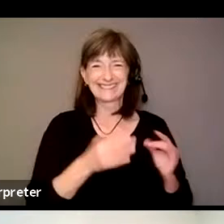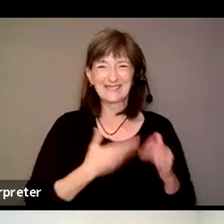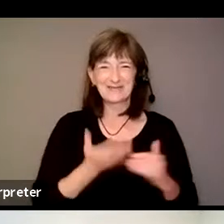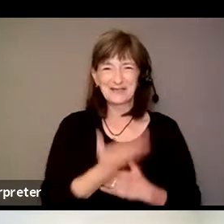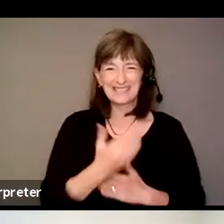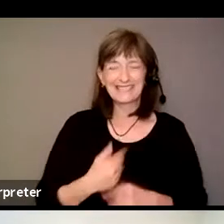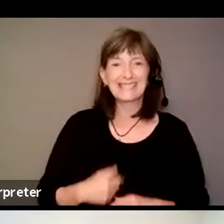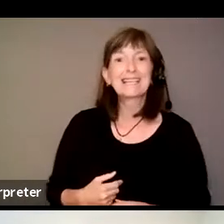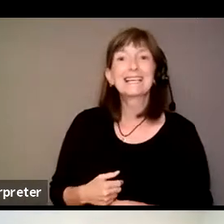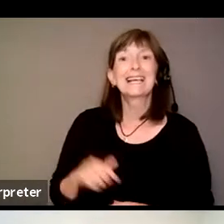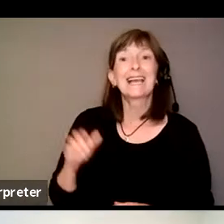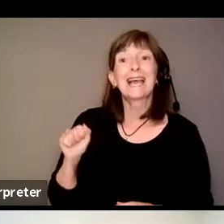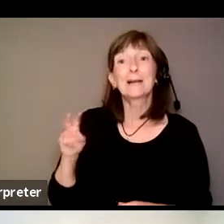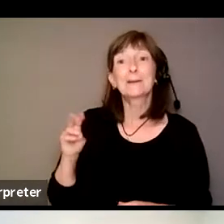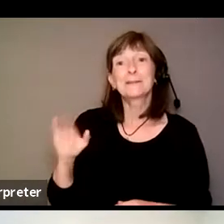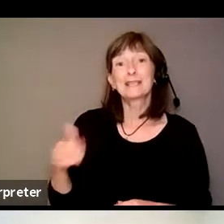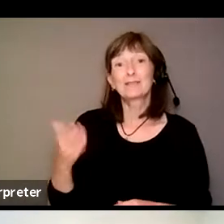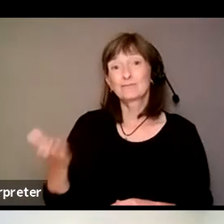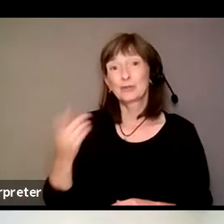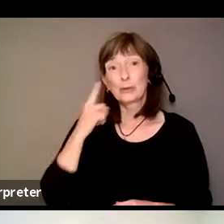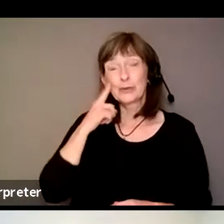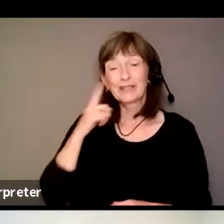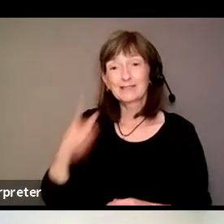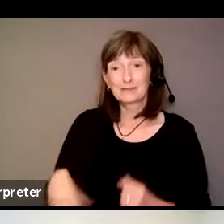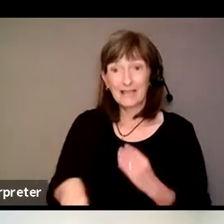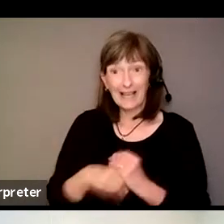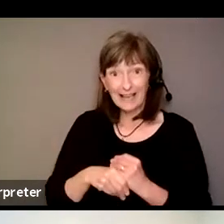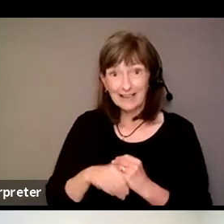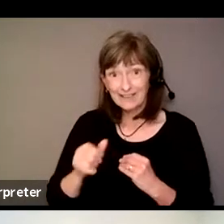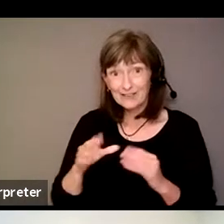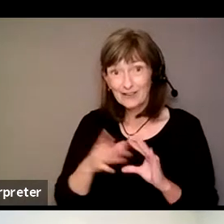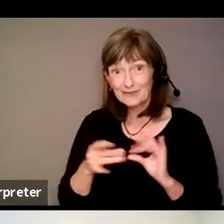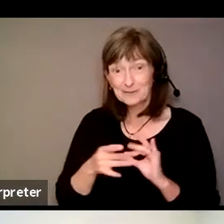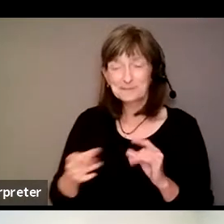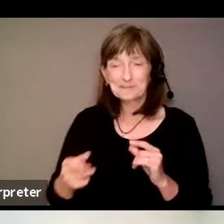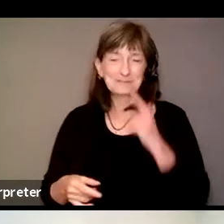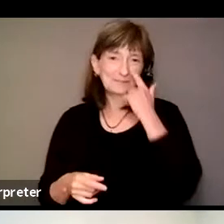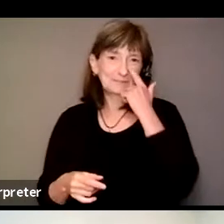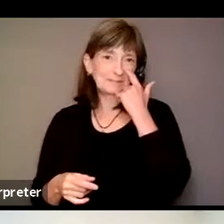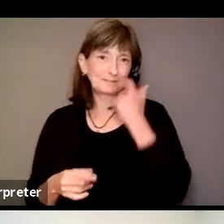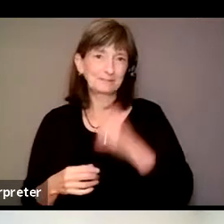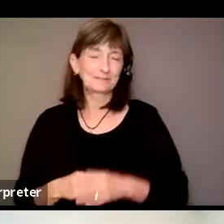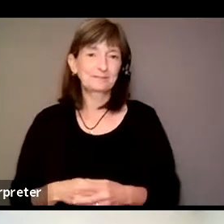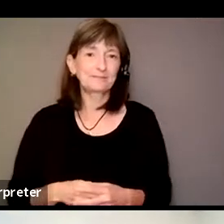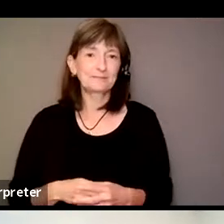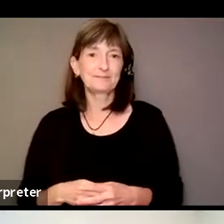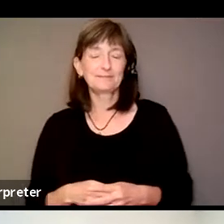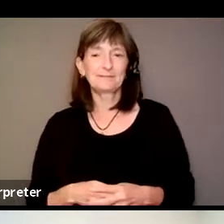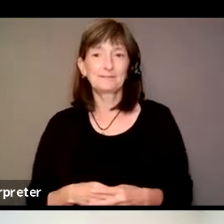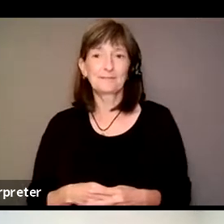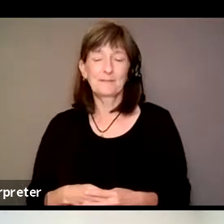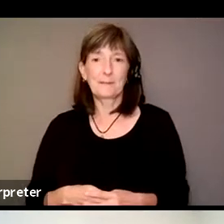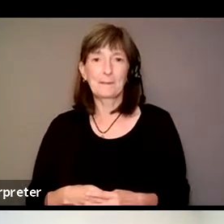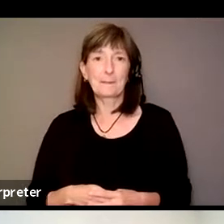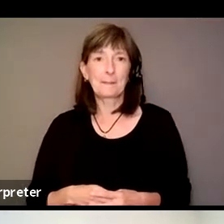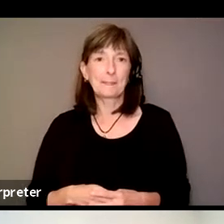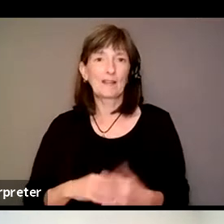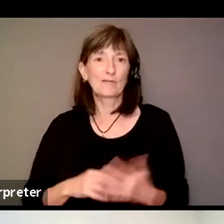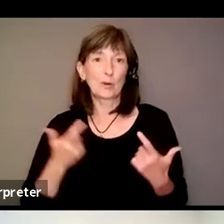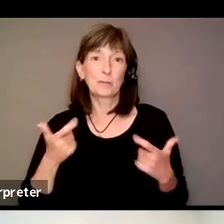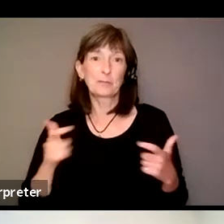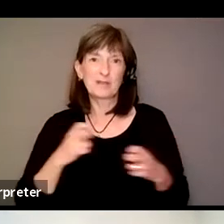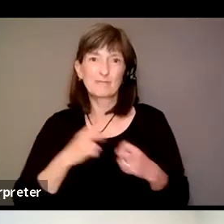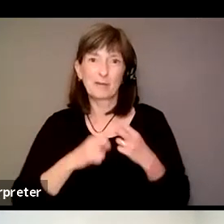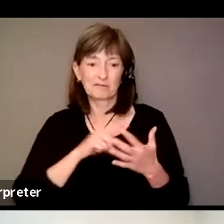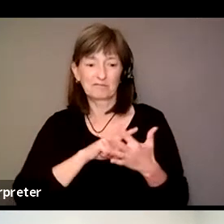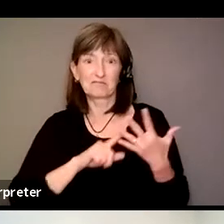about you, Amy? What do you think you could add? Anything you can add to that conversation on how we can address some of these major issues together as